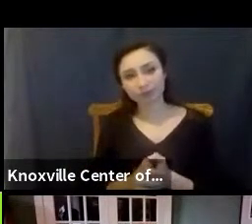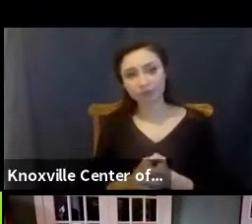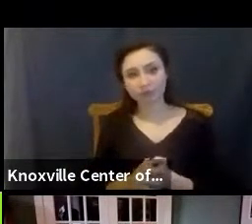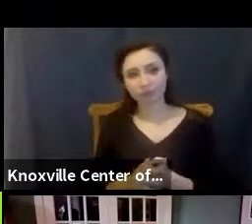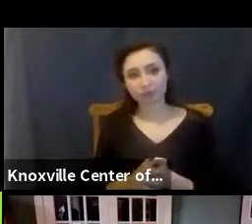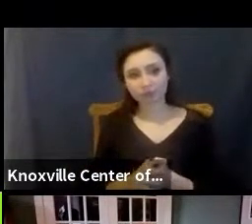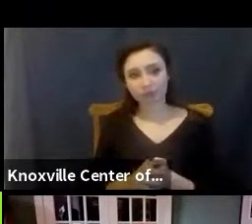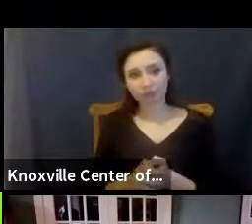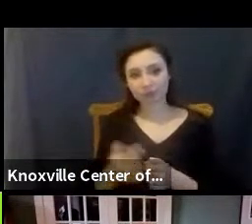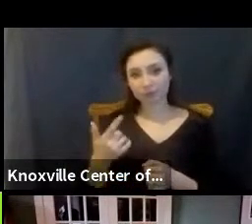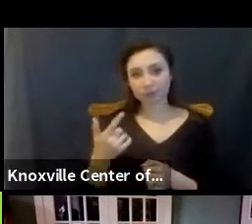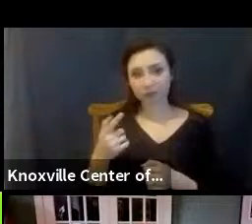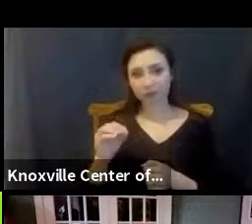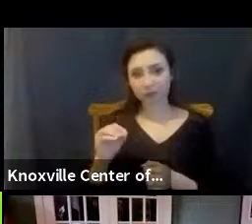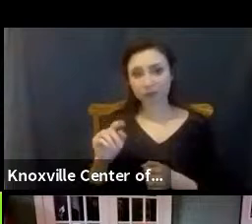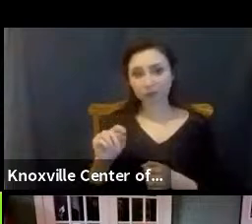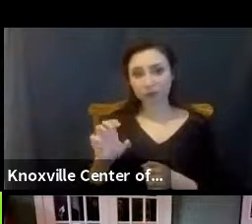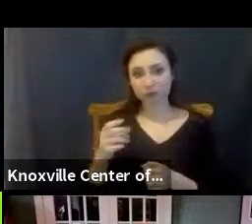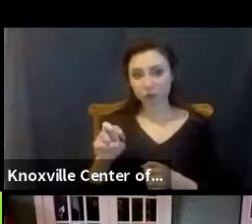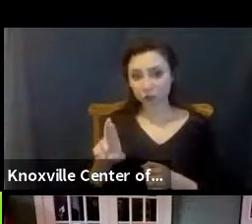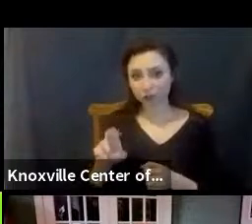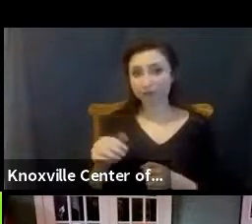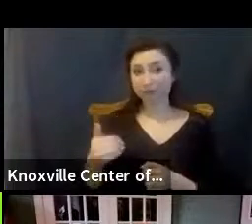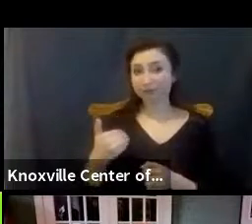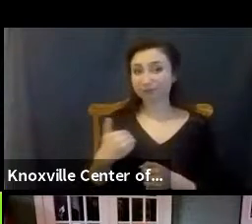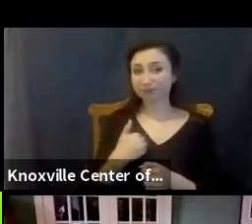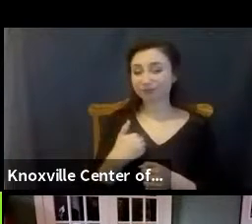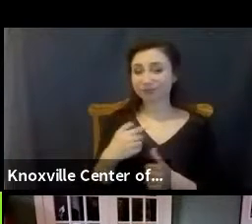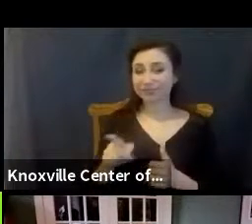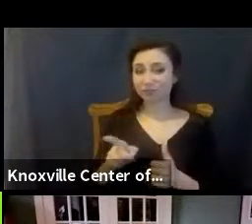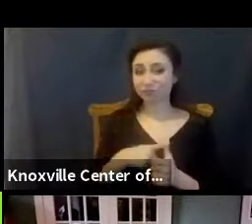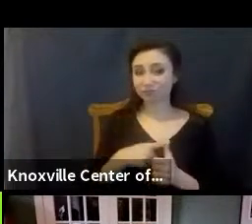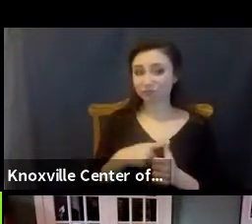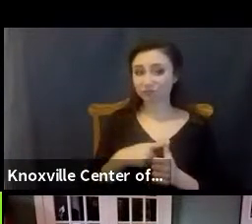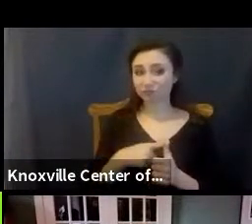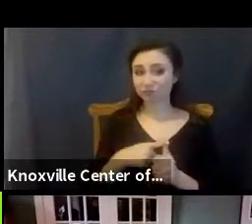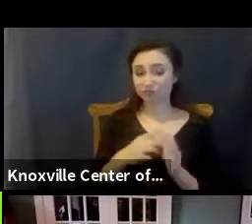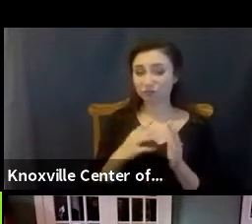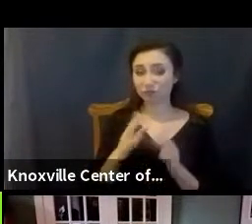So we have the original resolution for